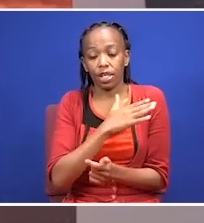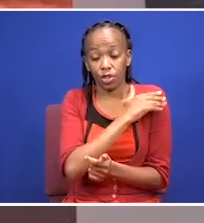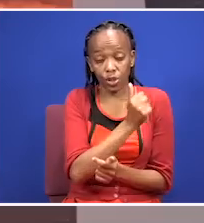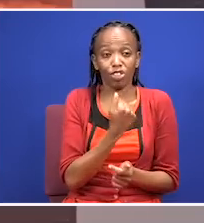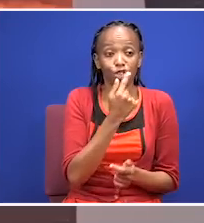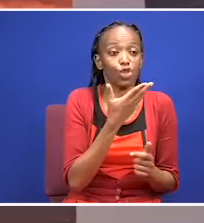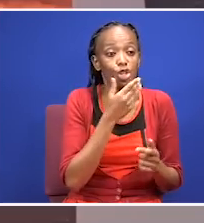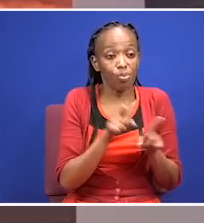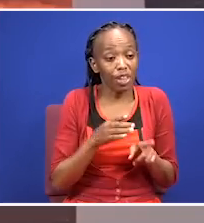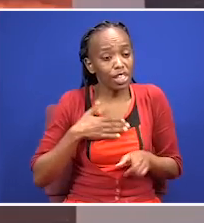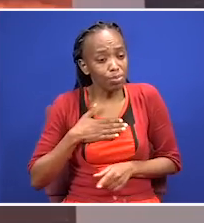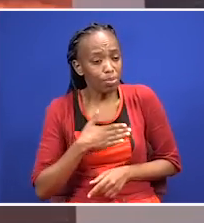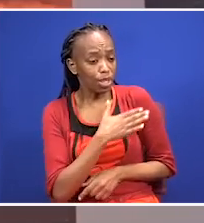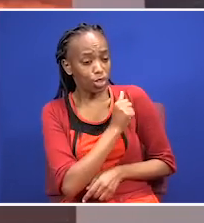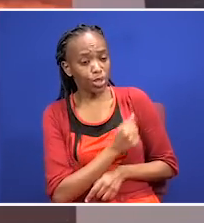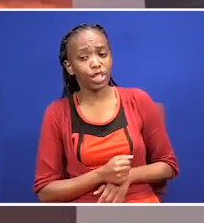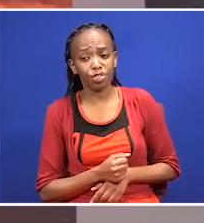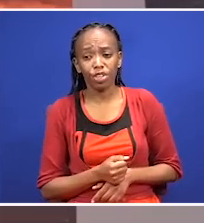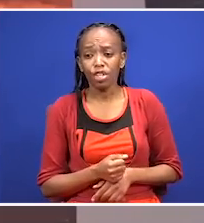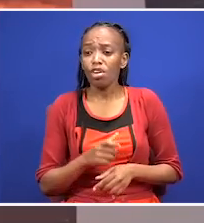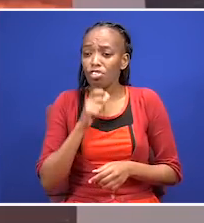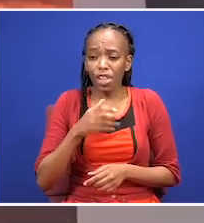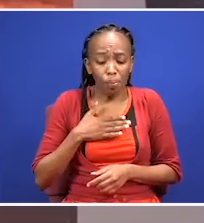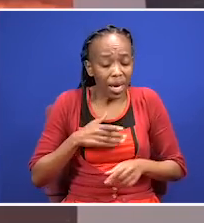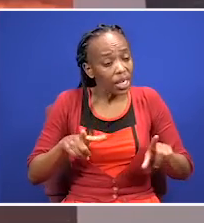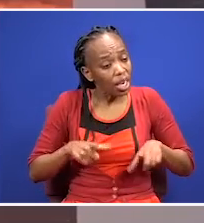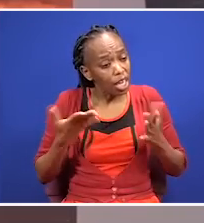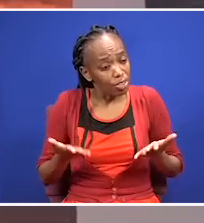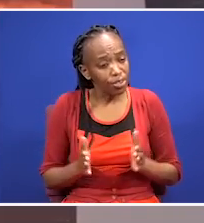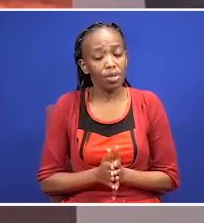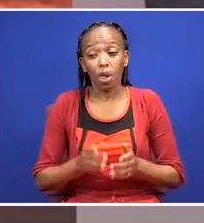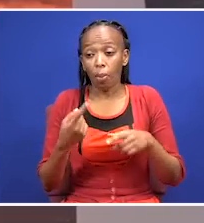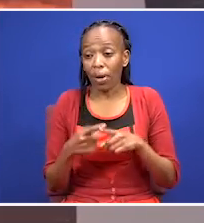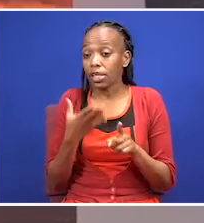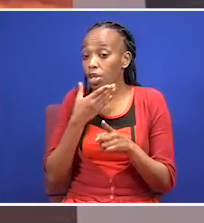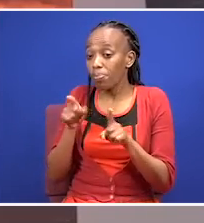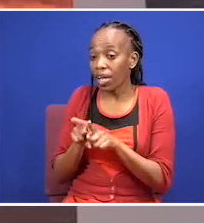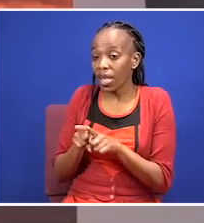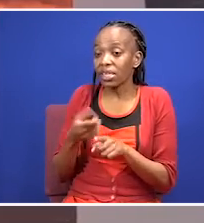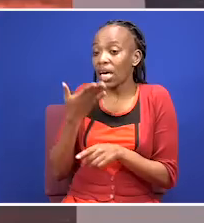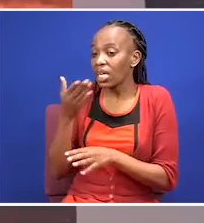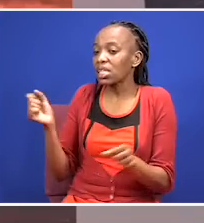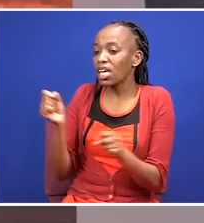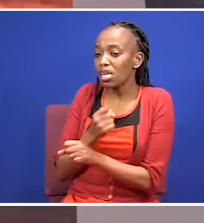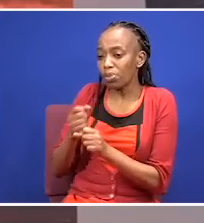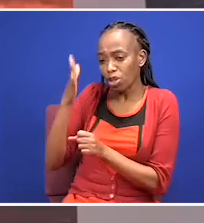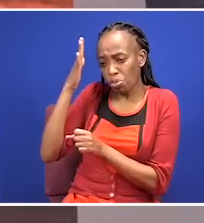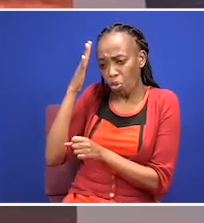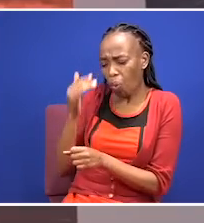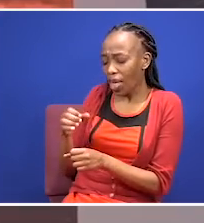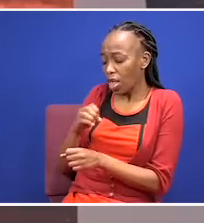to his brothers i am joseph is my father still alive but his brothers could not answer him for they were